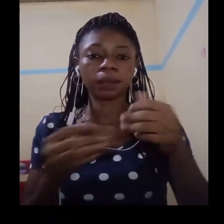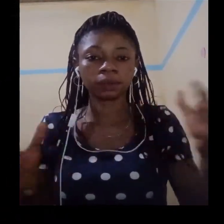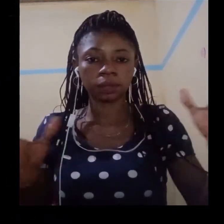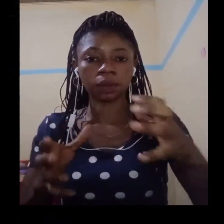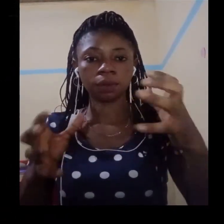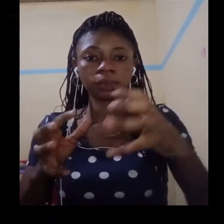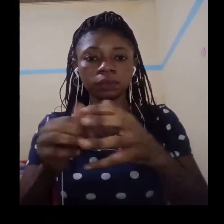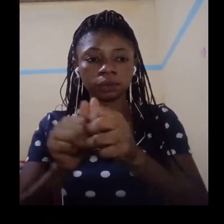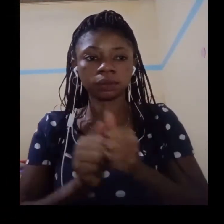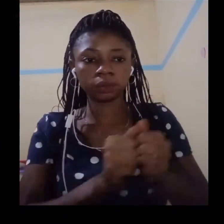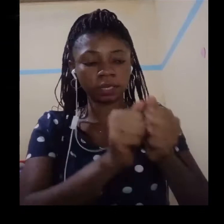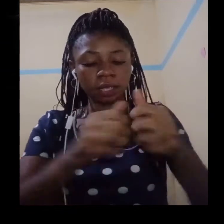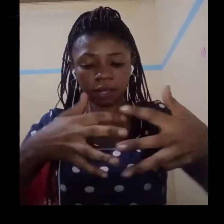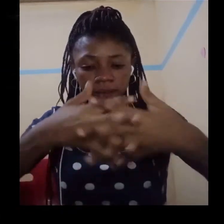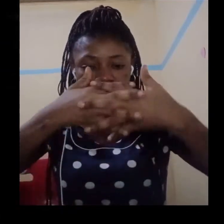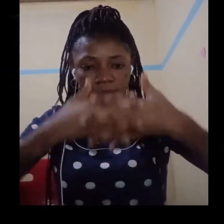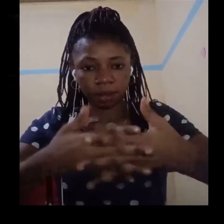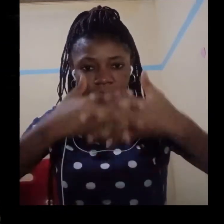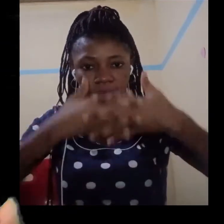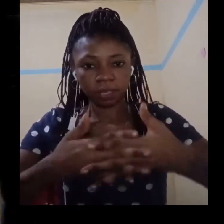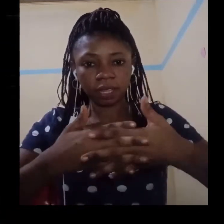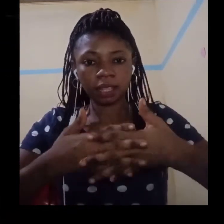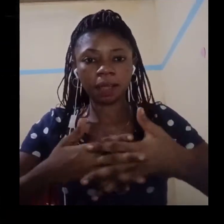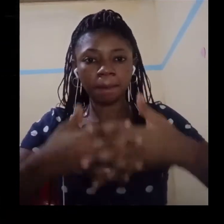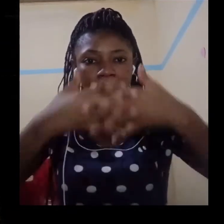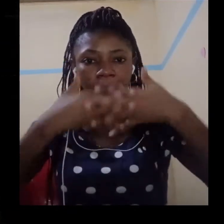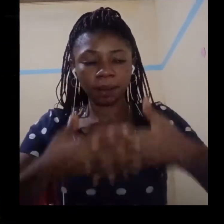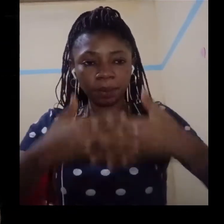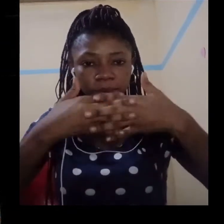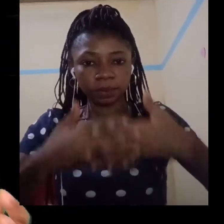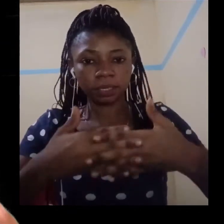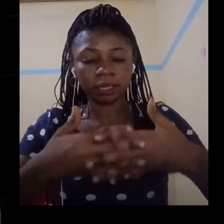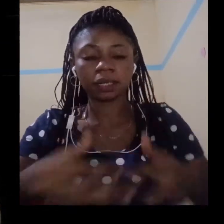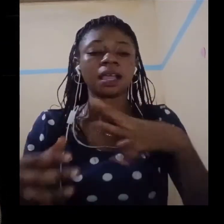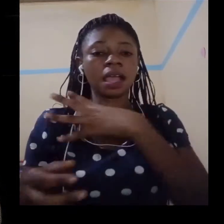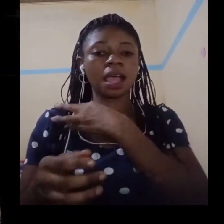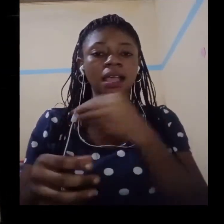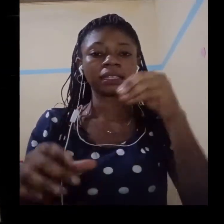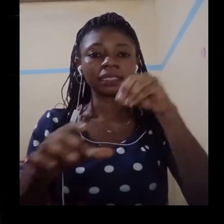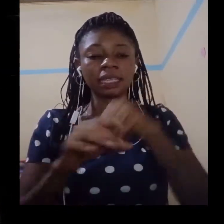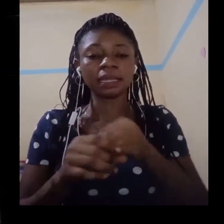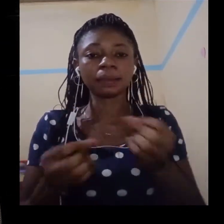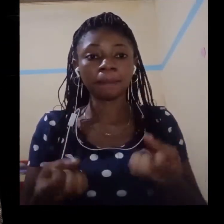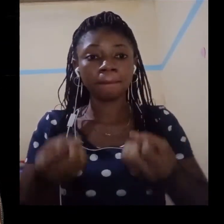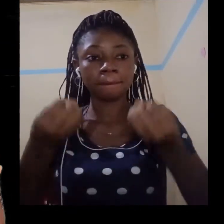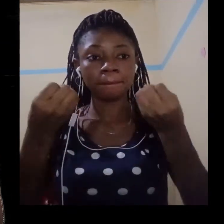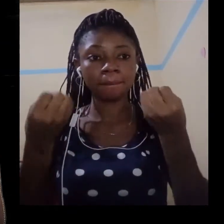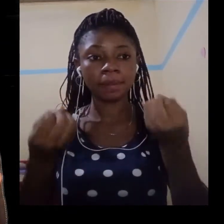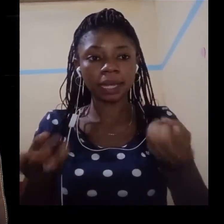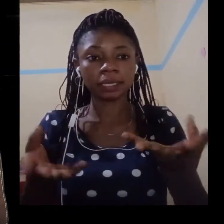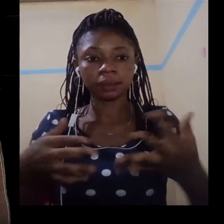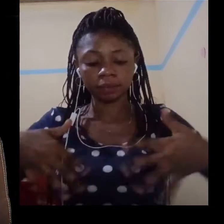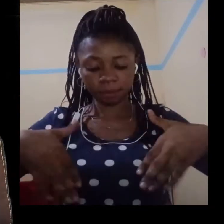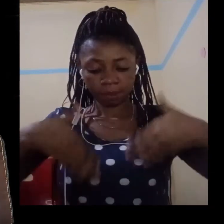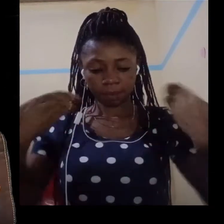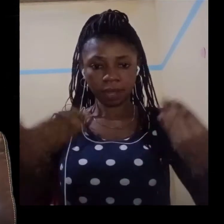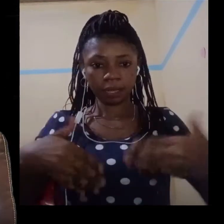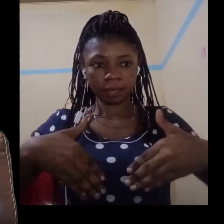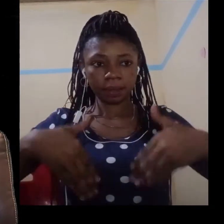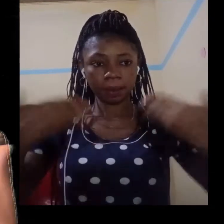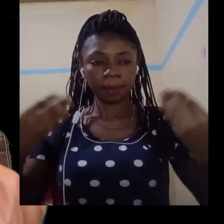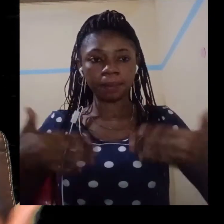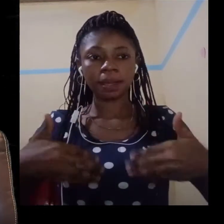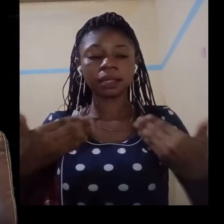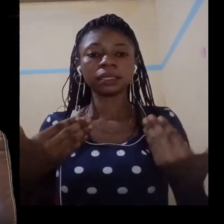handshake, these handshapes are giving us different orientations and different movements, but we are tracing at